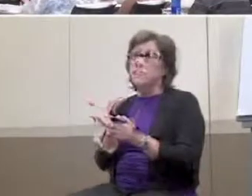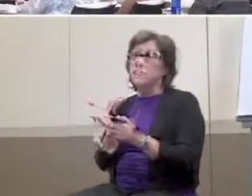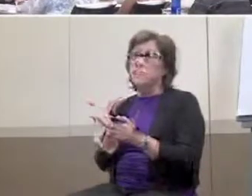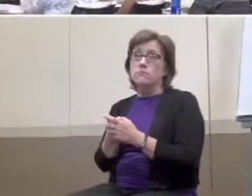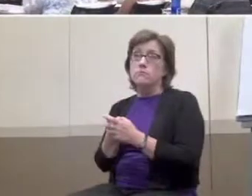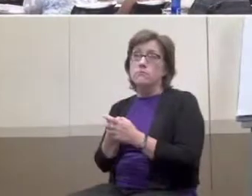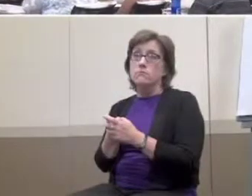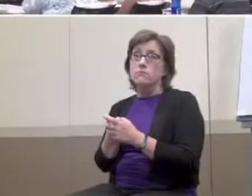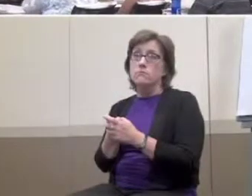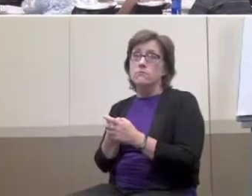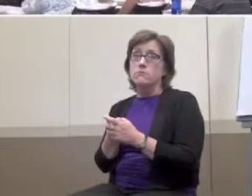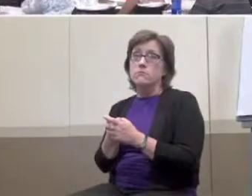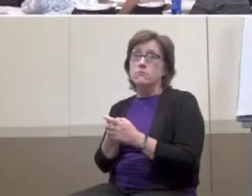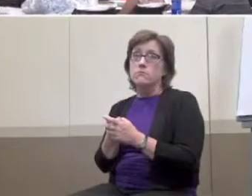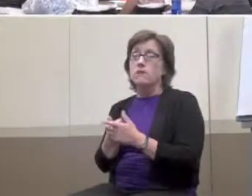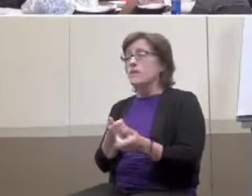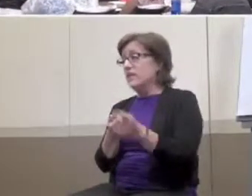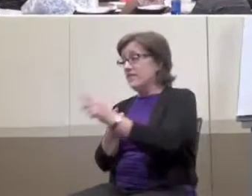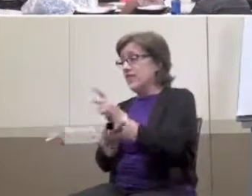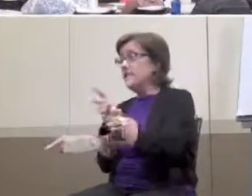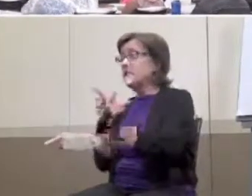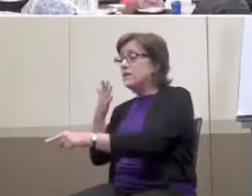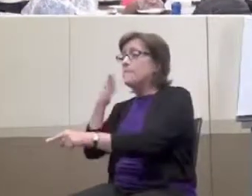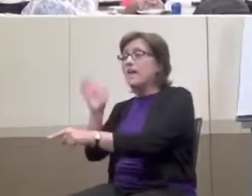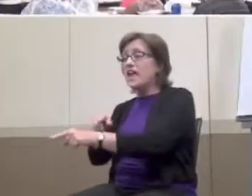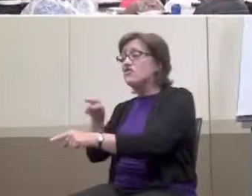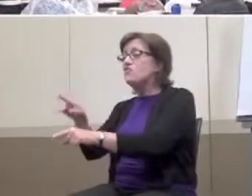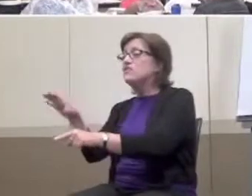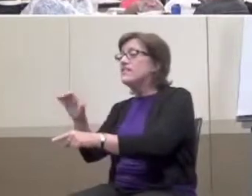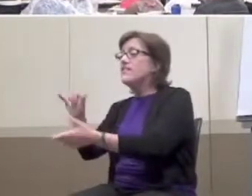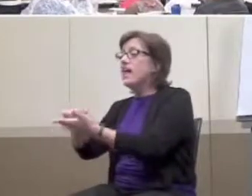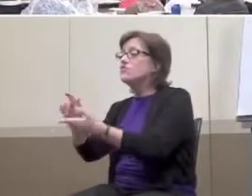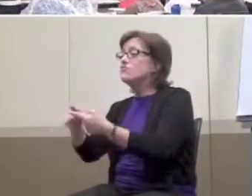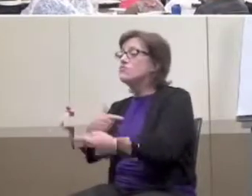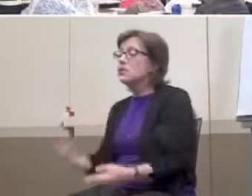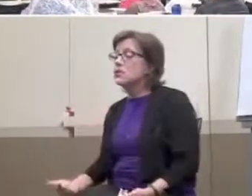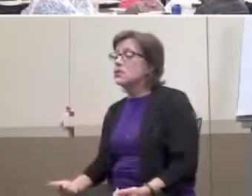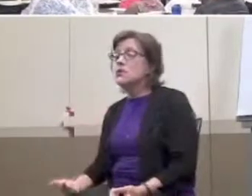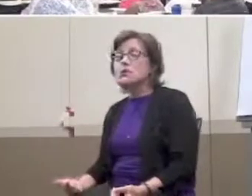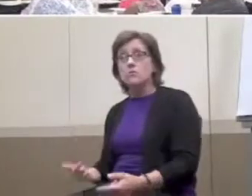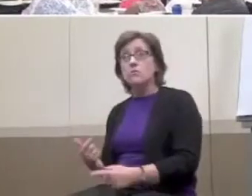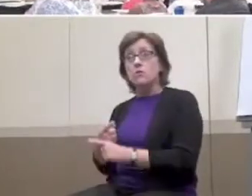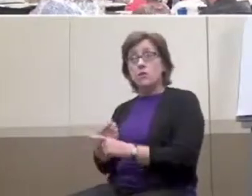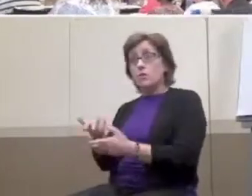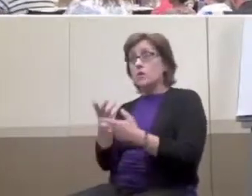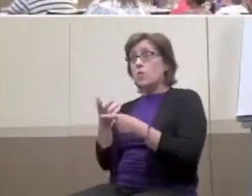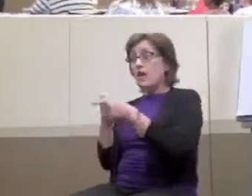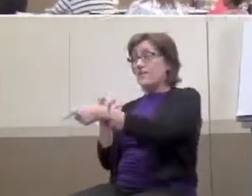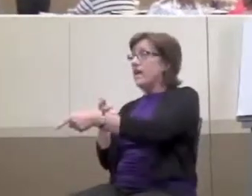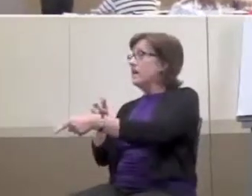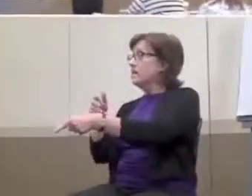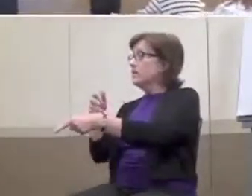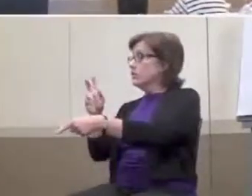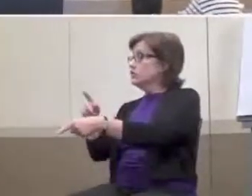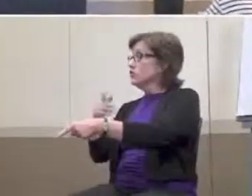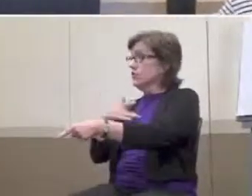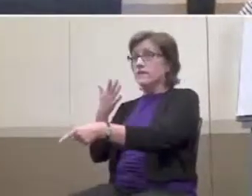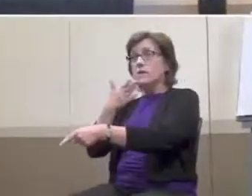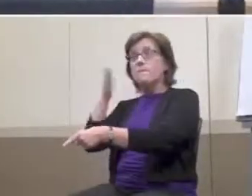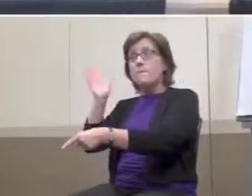Having it not happen. The other one feels bad. Exactly. We want the other person to feel bad,